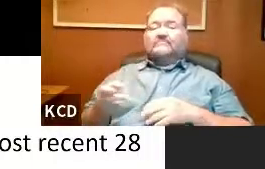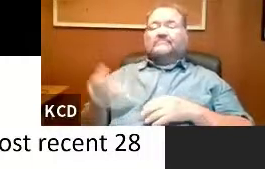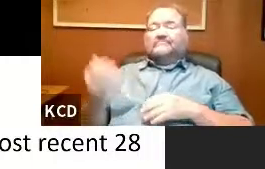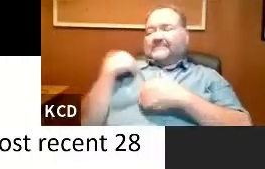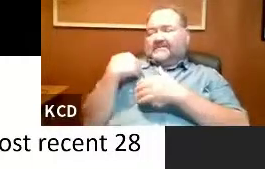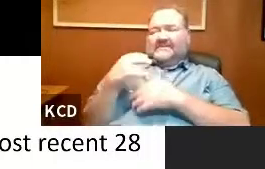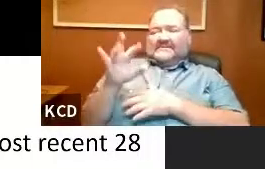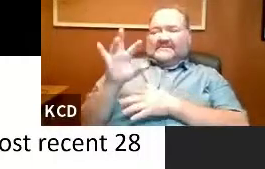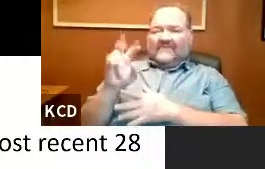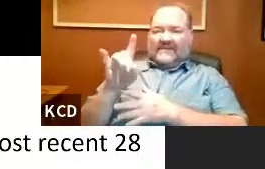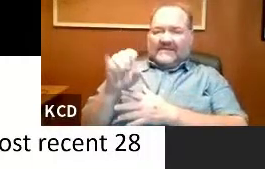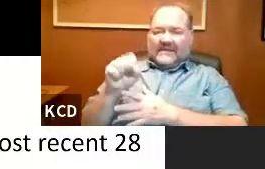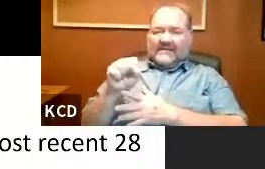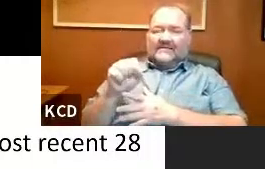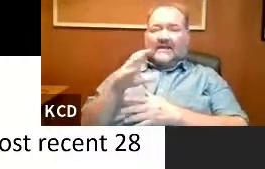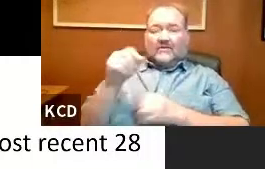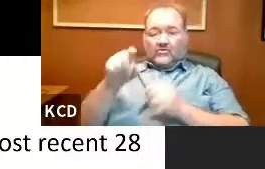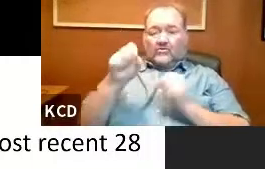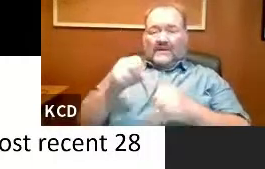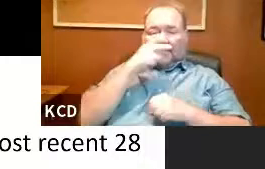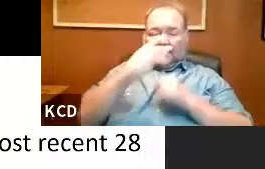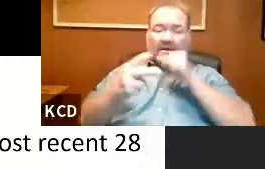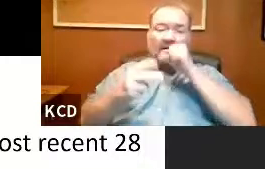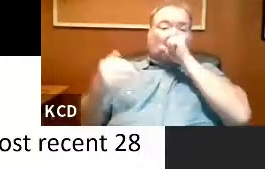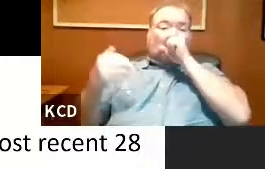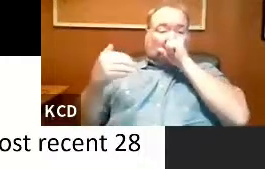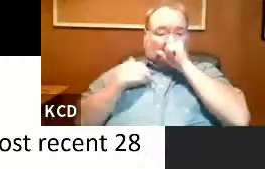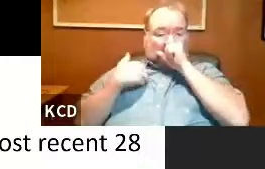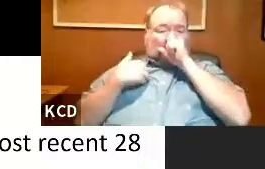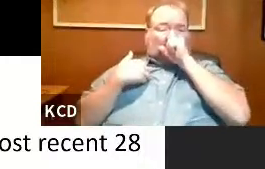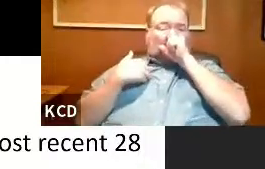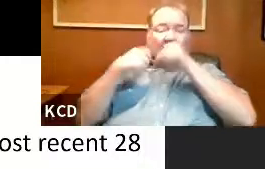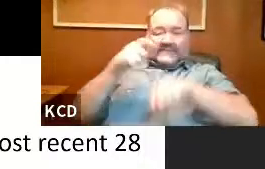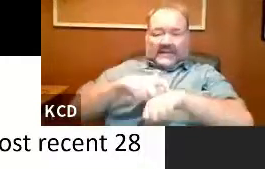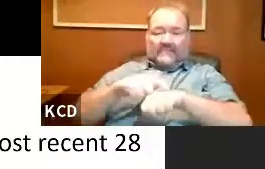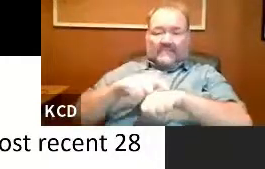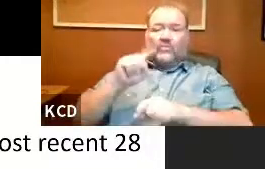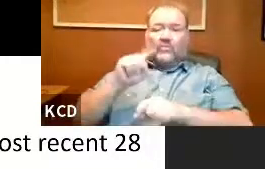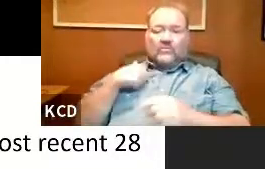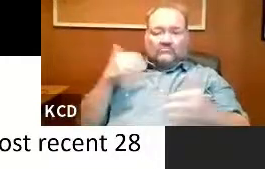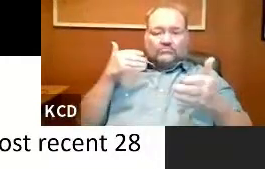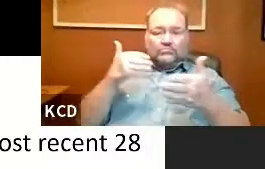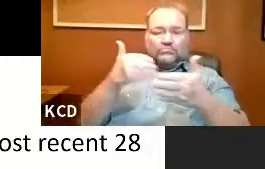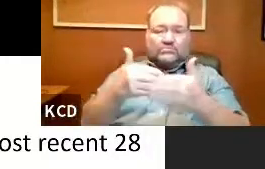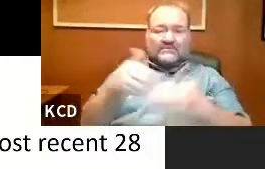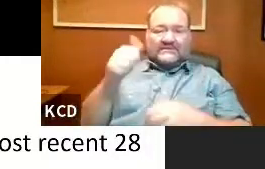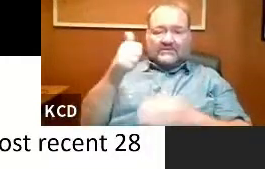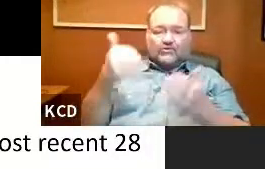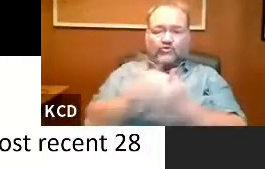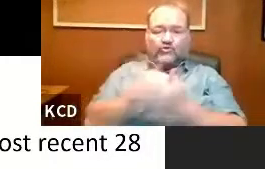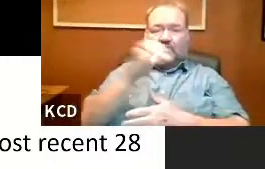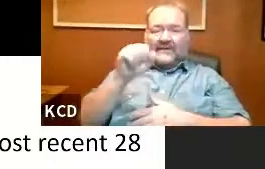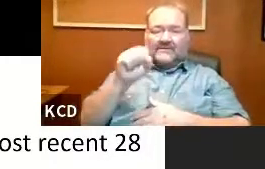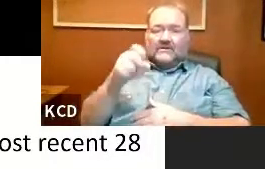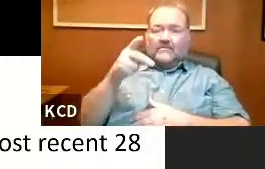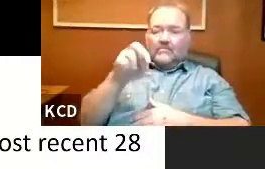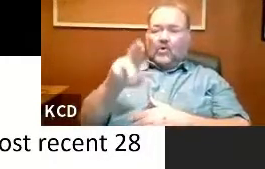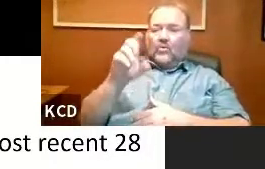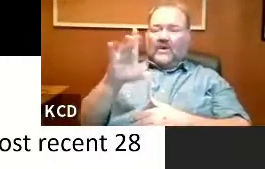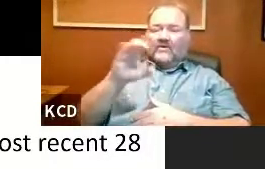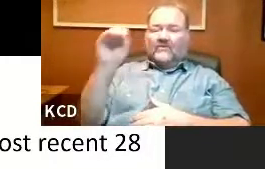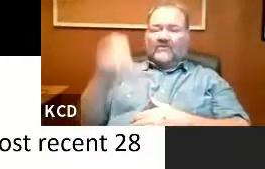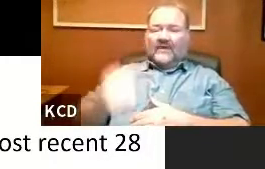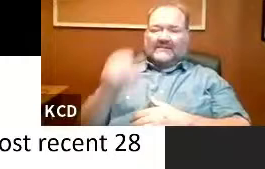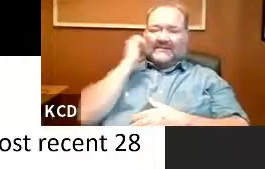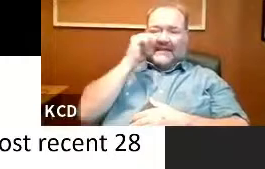recent 7 days. And as you can see, there have been occasions where we have approached that 10 new cases per 100,000 daily average. So